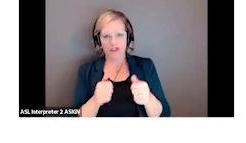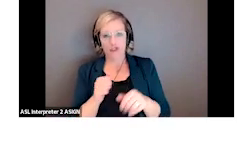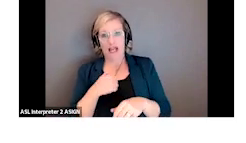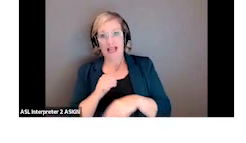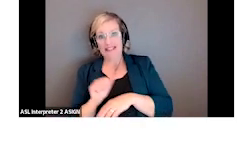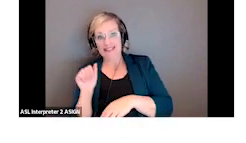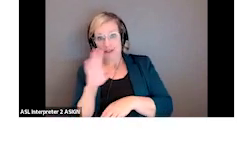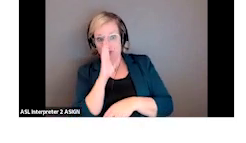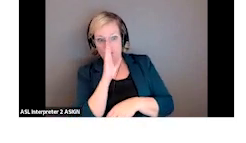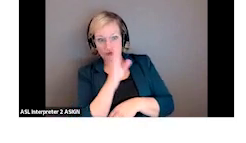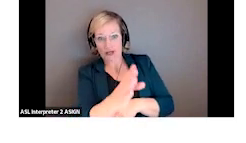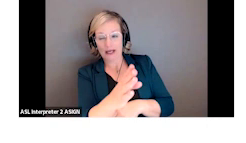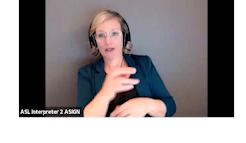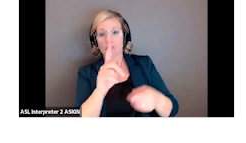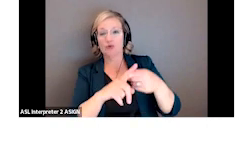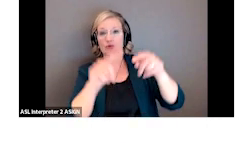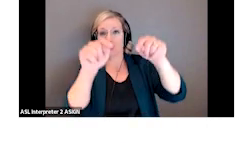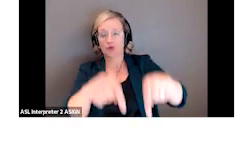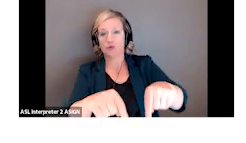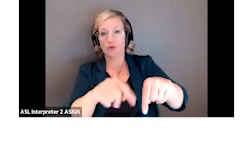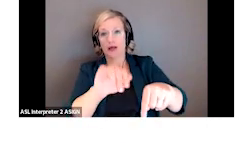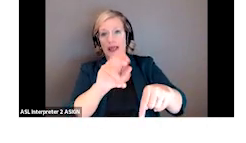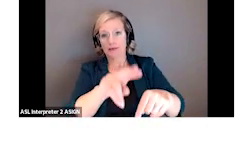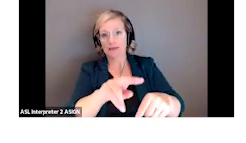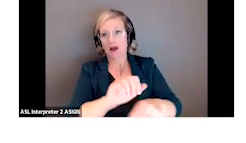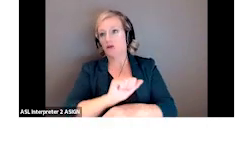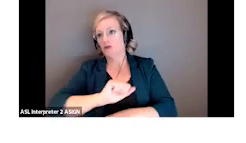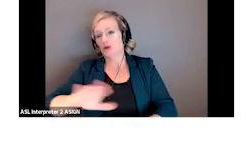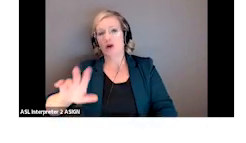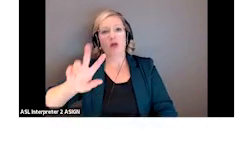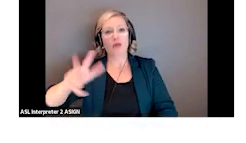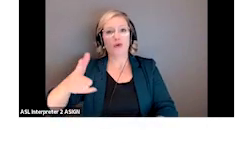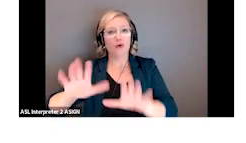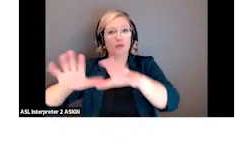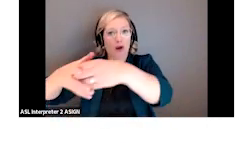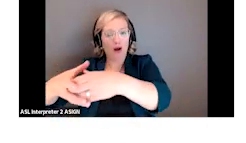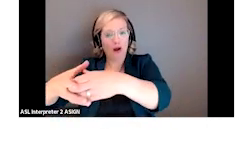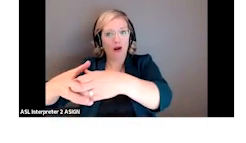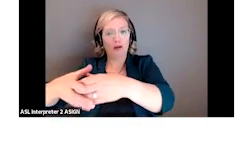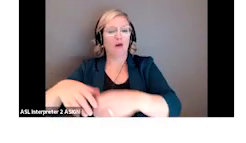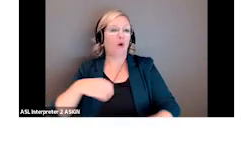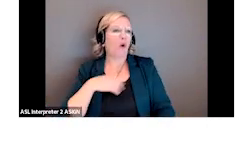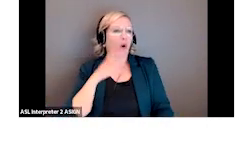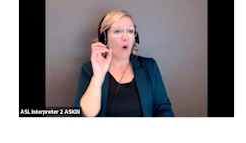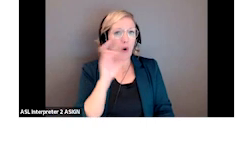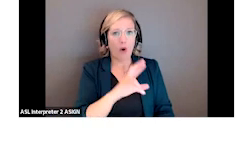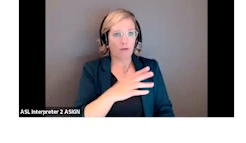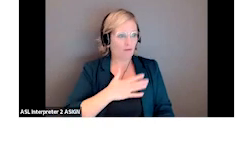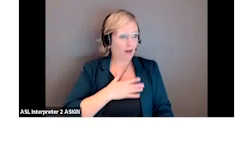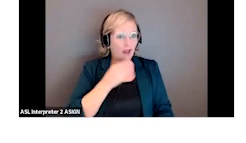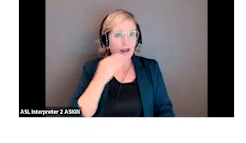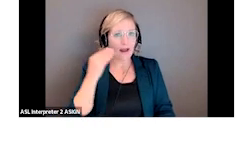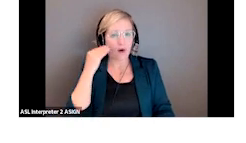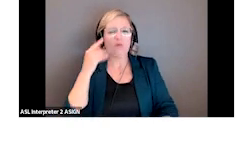center, or do you ship it to your house, or do you ship it to a 3PL? And we just look at those three options to see what makes the most sense